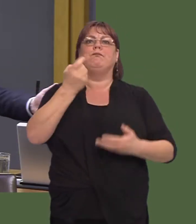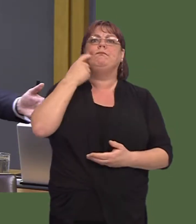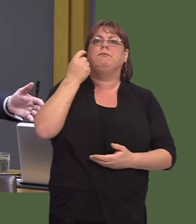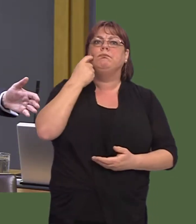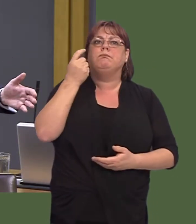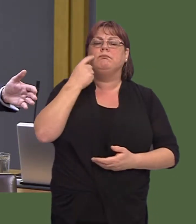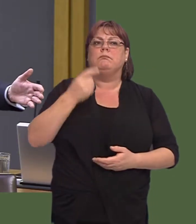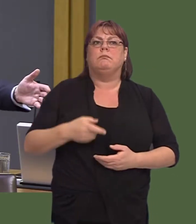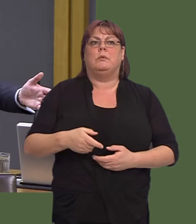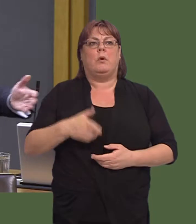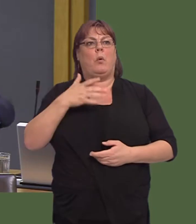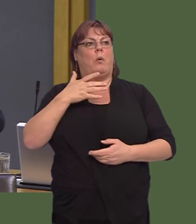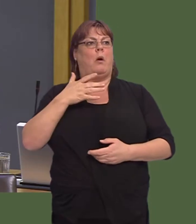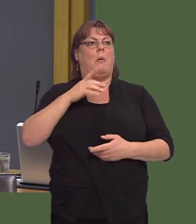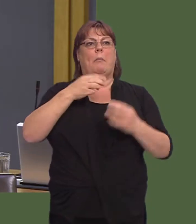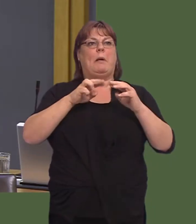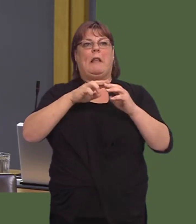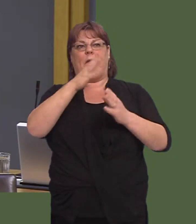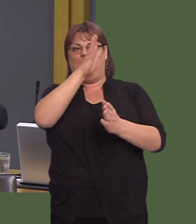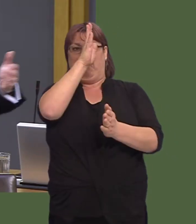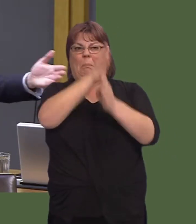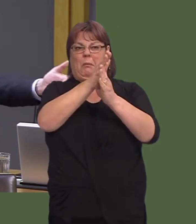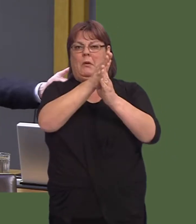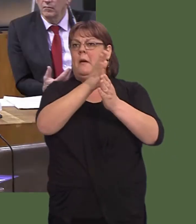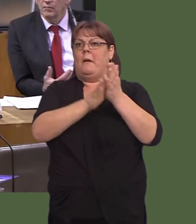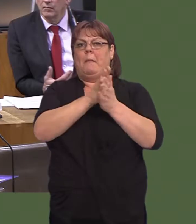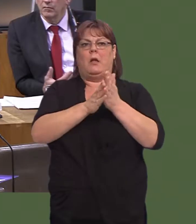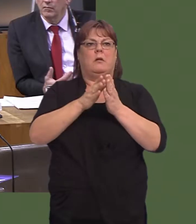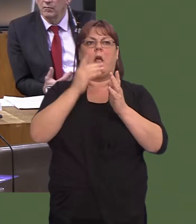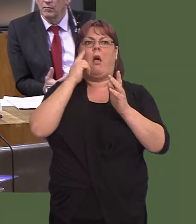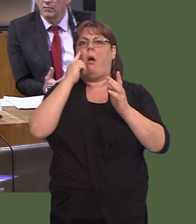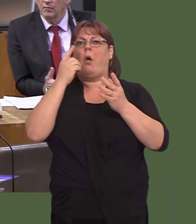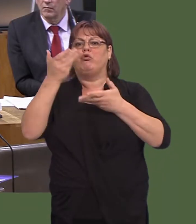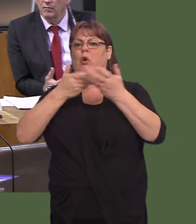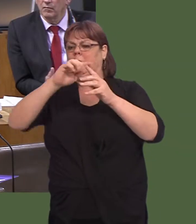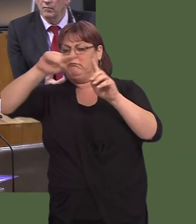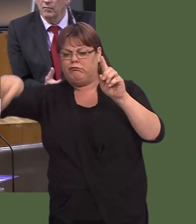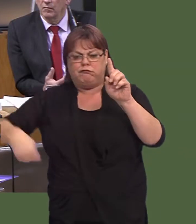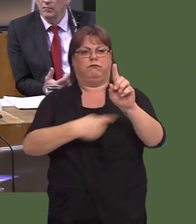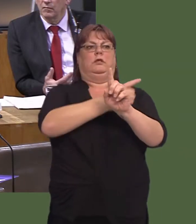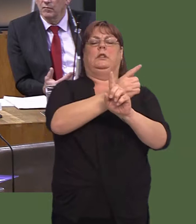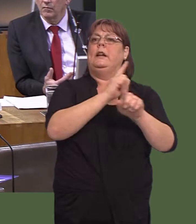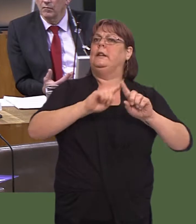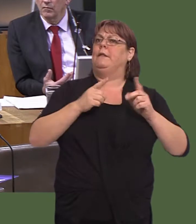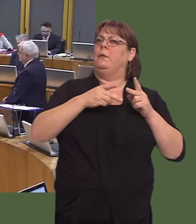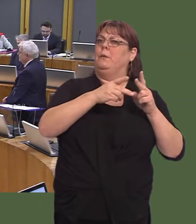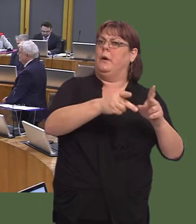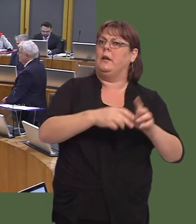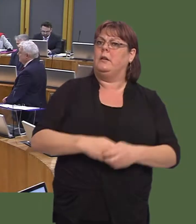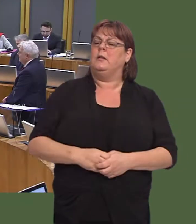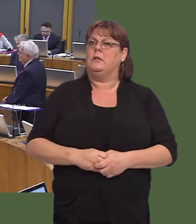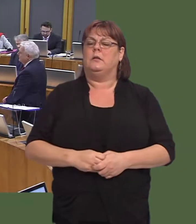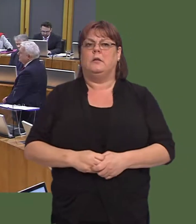will seek simpler and easier routes. There are already evidence of